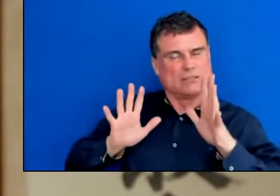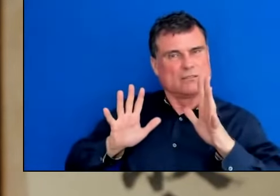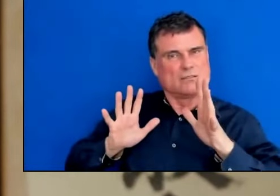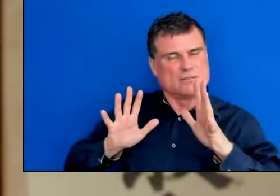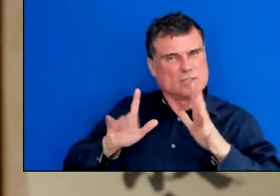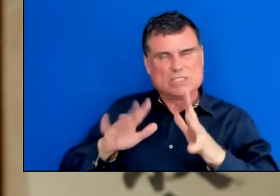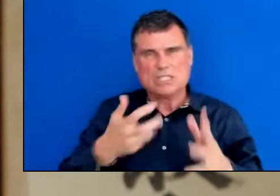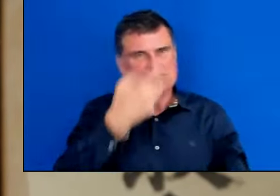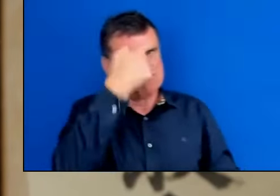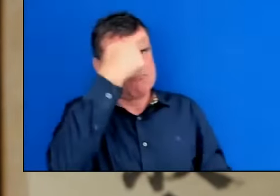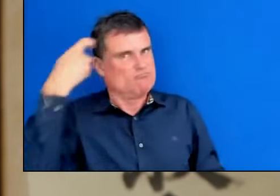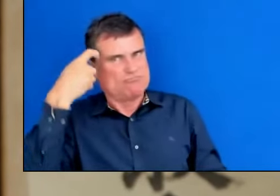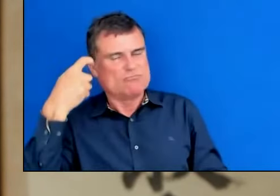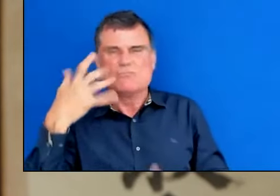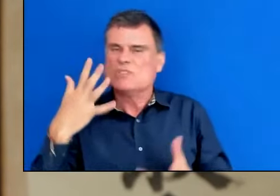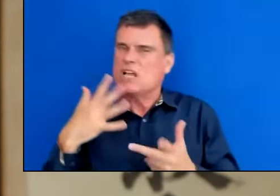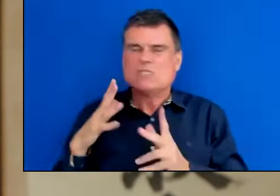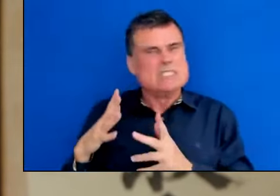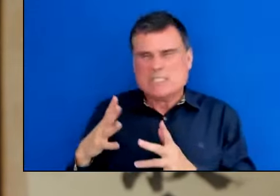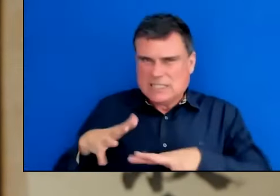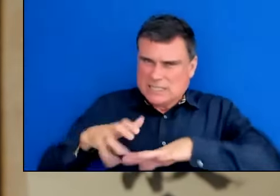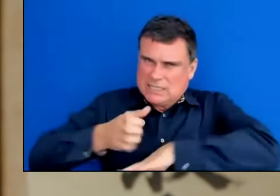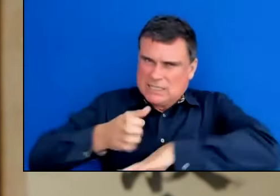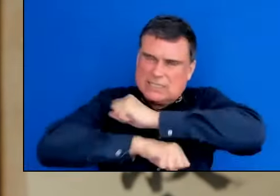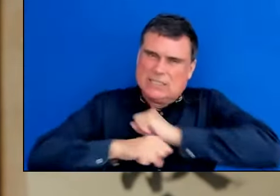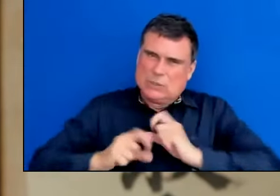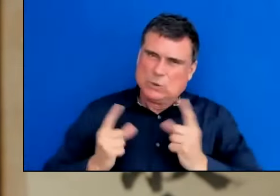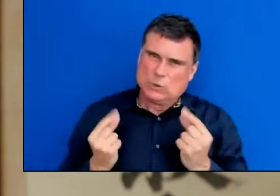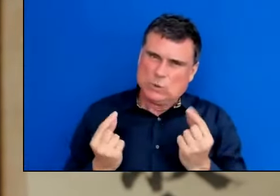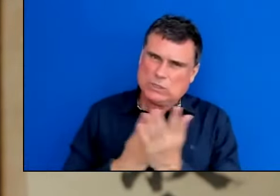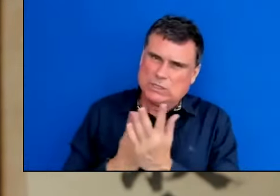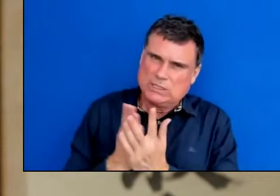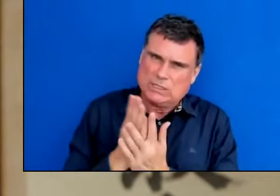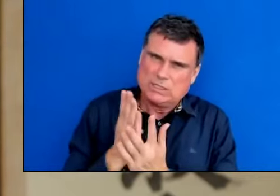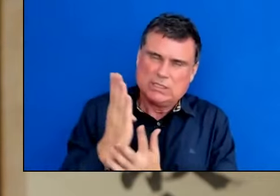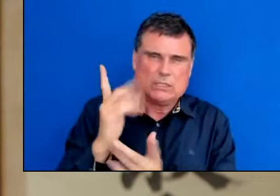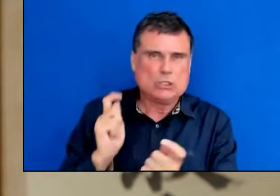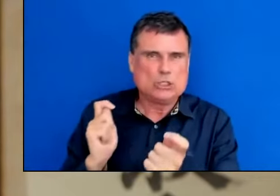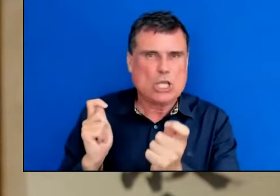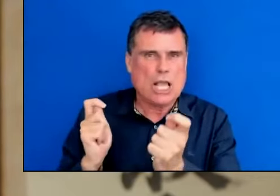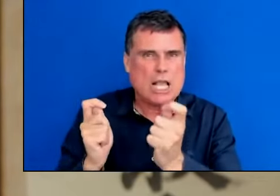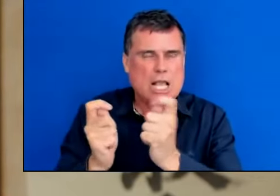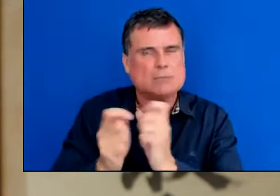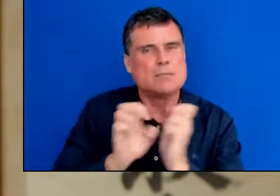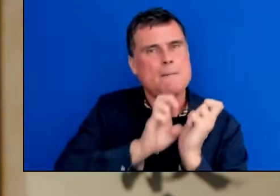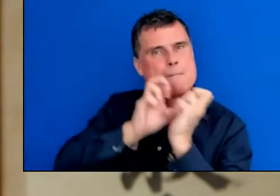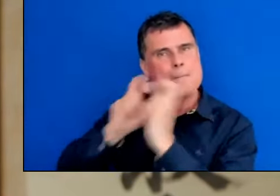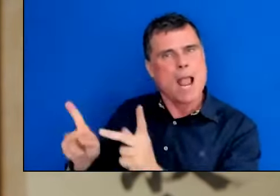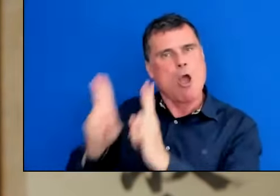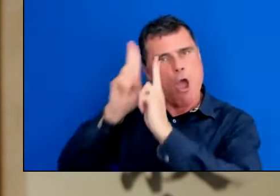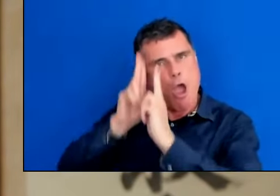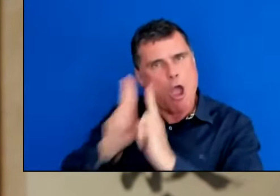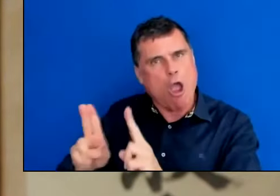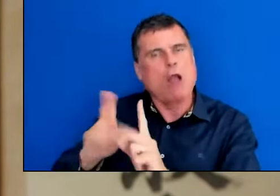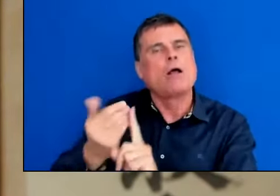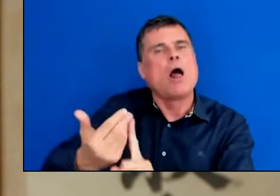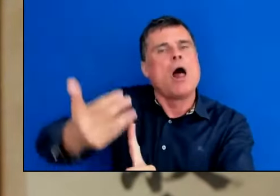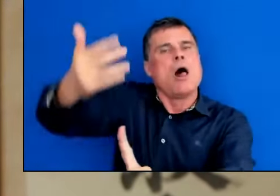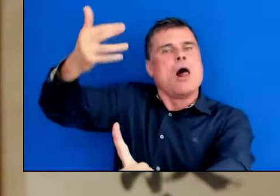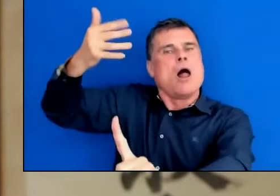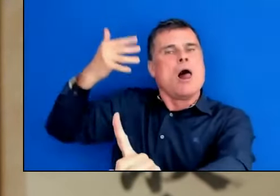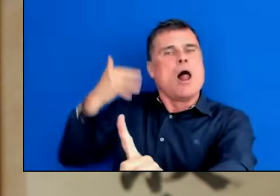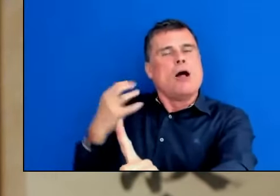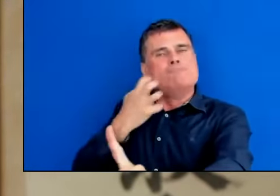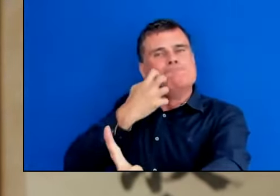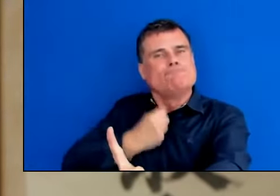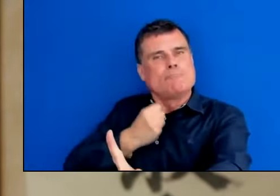will continue to work alongside you as we make lasting change to honor your legacies and your ancestors' legacies, and ensure that